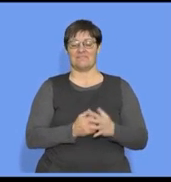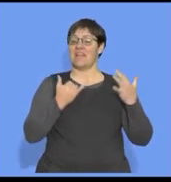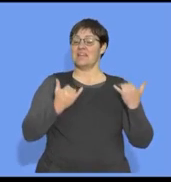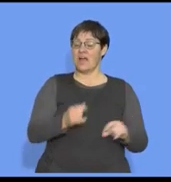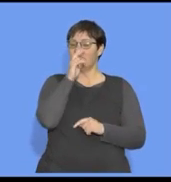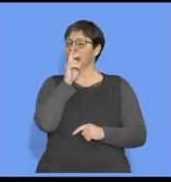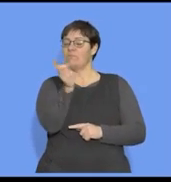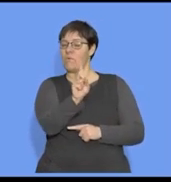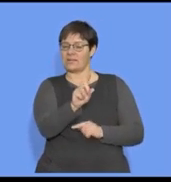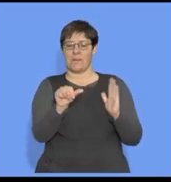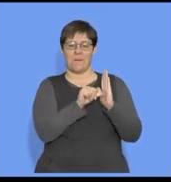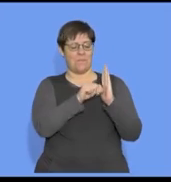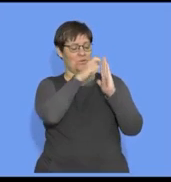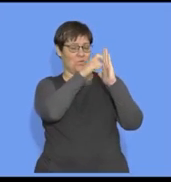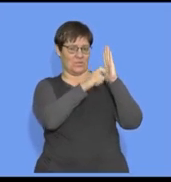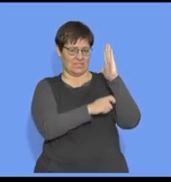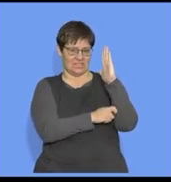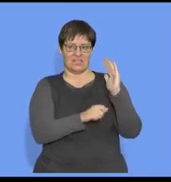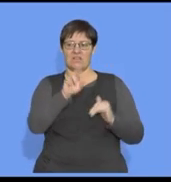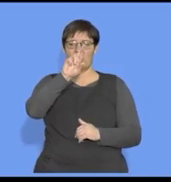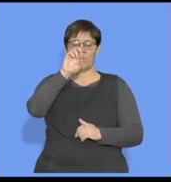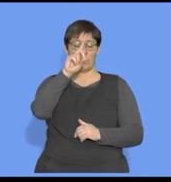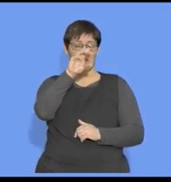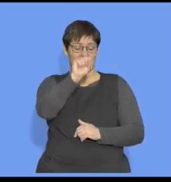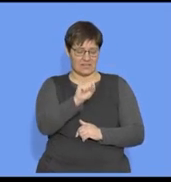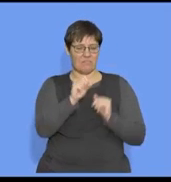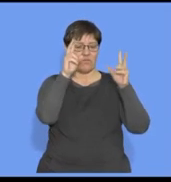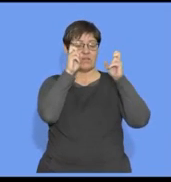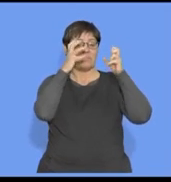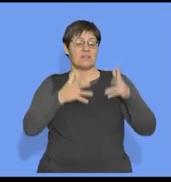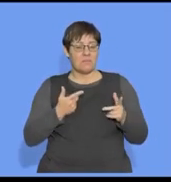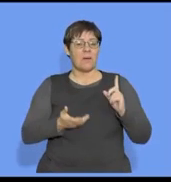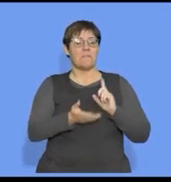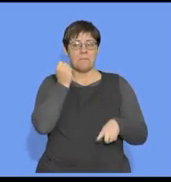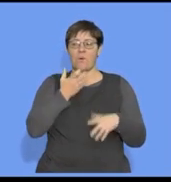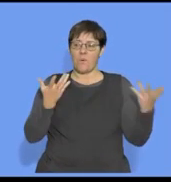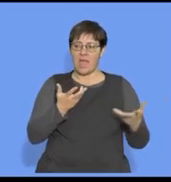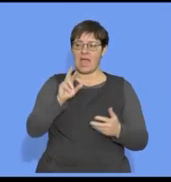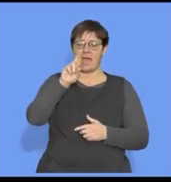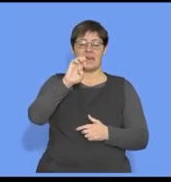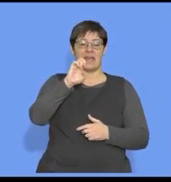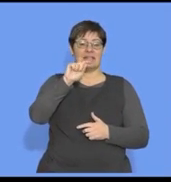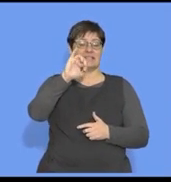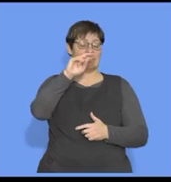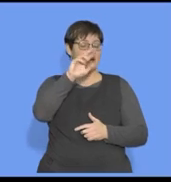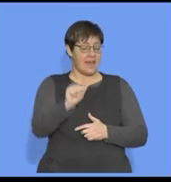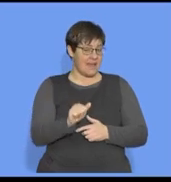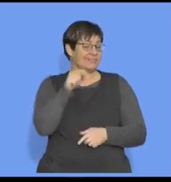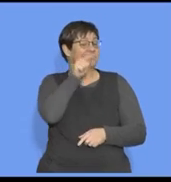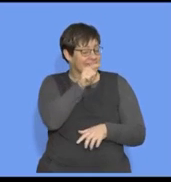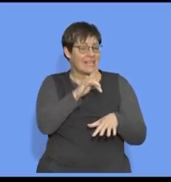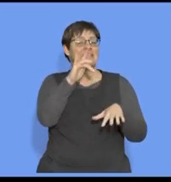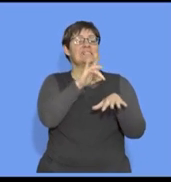Now we're looking at the keywords, the rods, which are the receptors found in the retina and which are sensitive